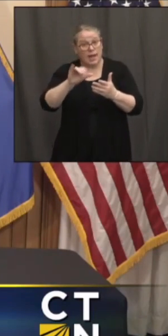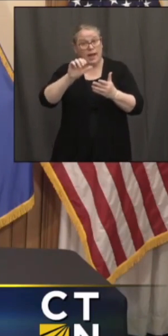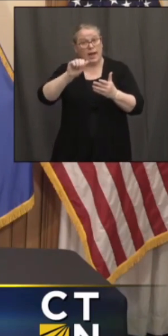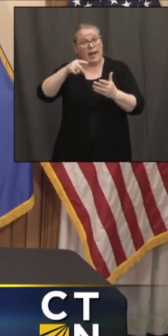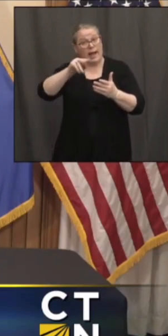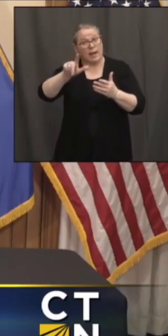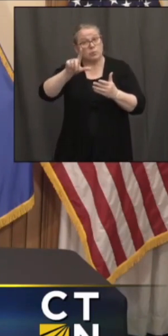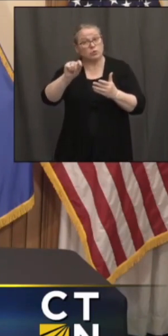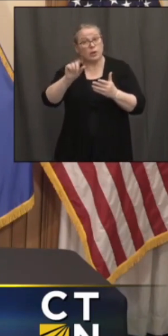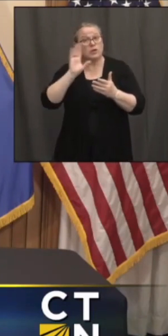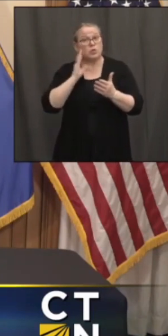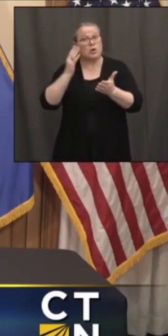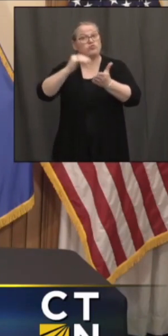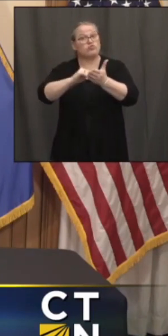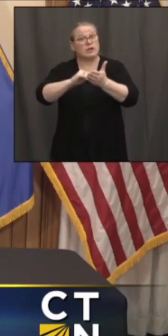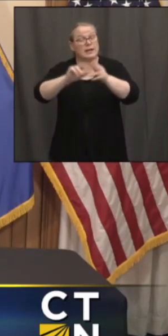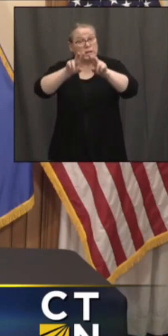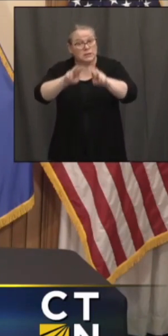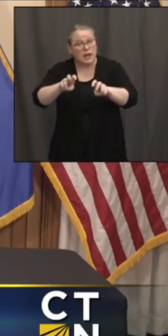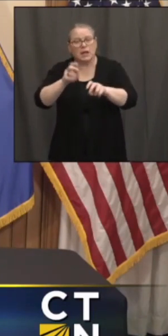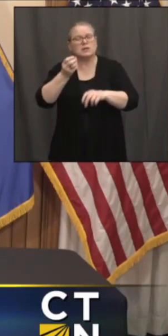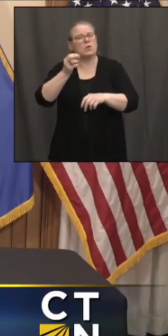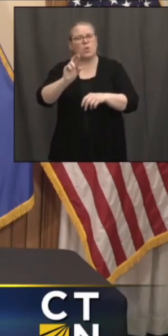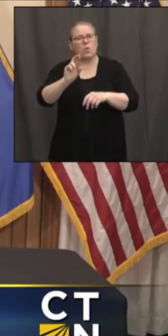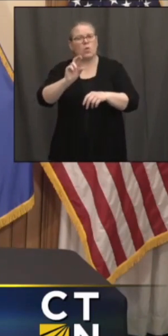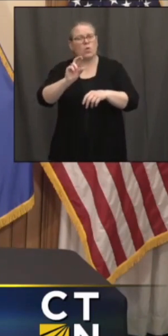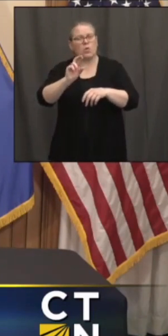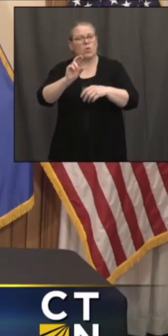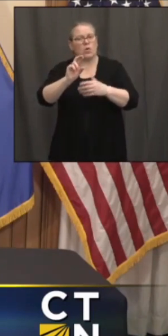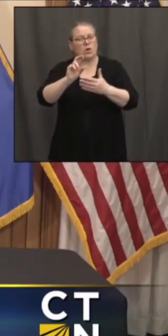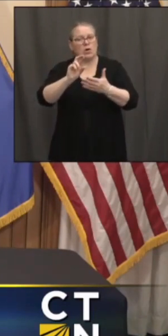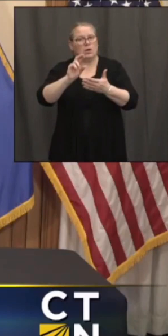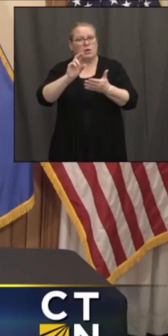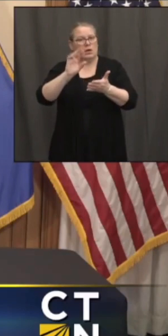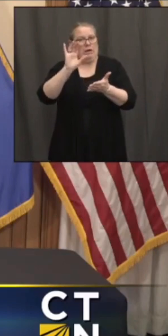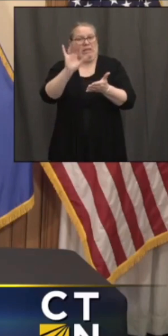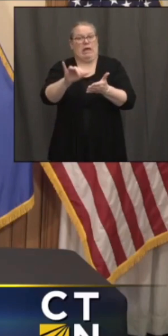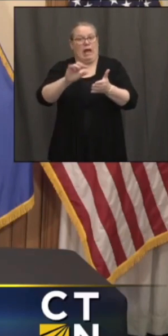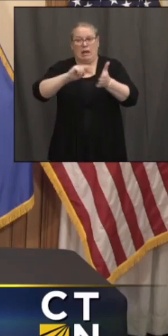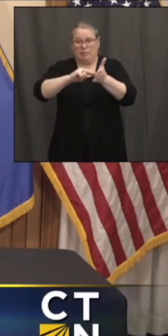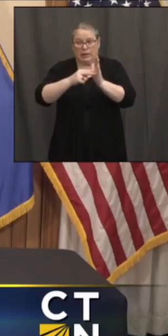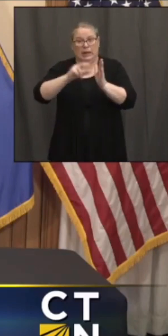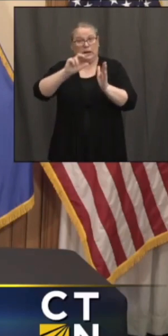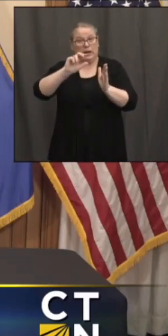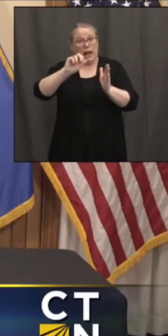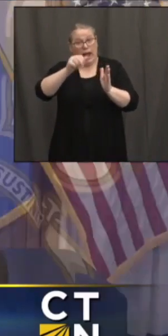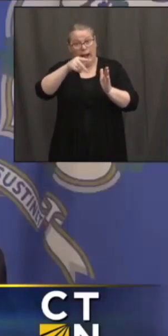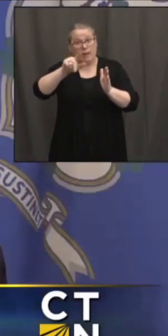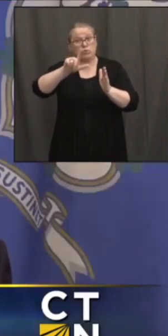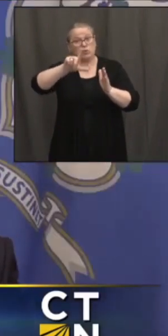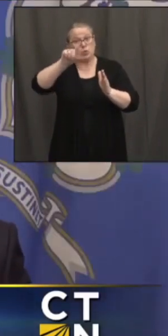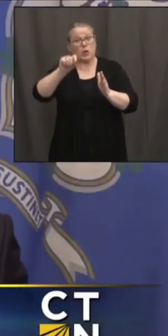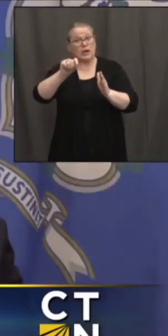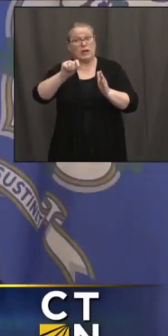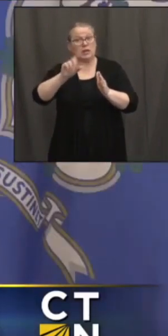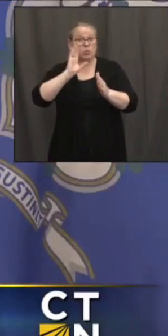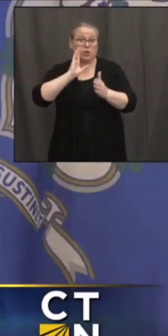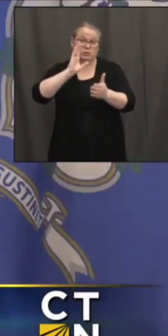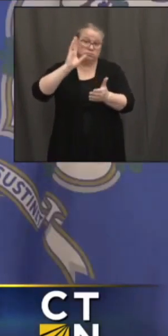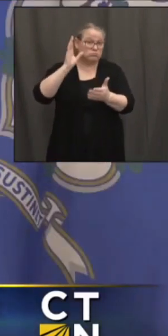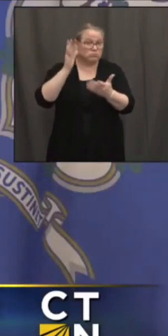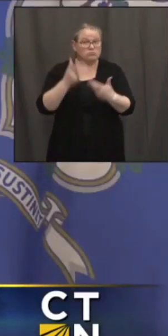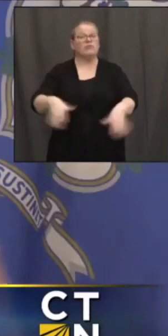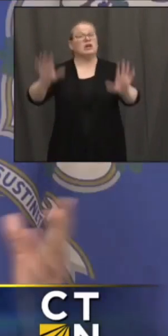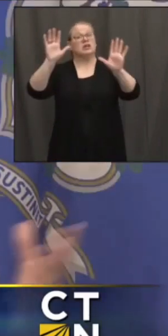April 20th is a hard deadline where the public emergency will be over? Yeah, no, that's right, Paz. I